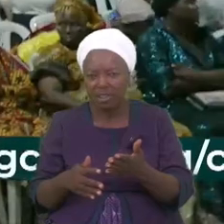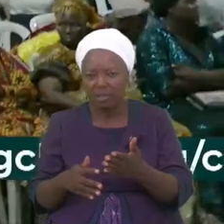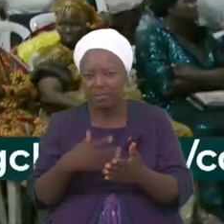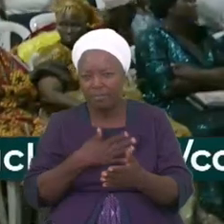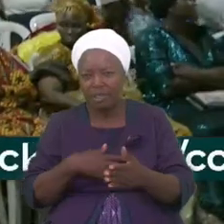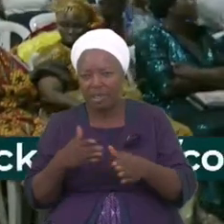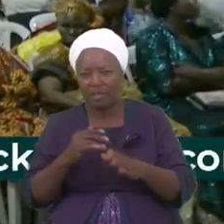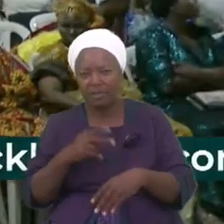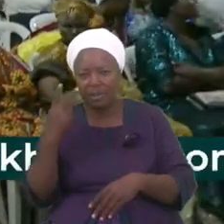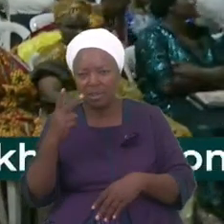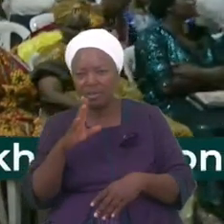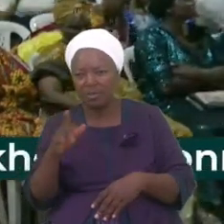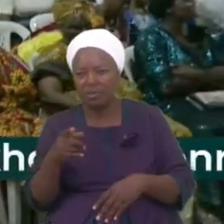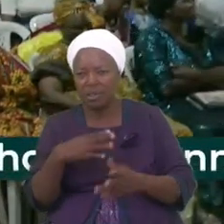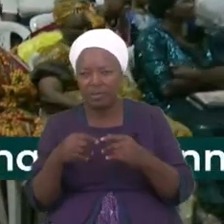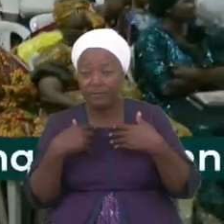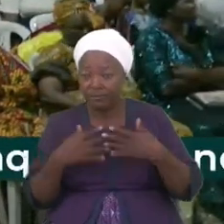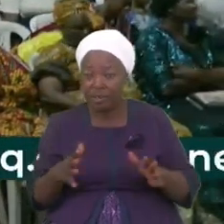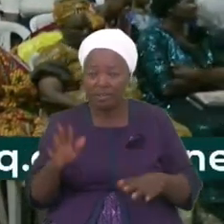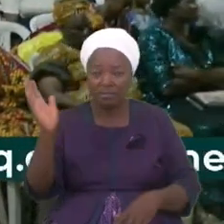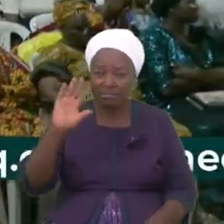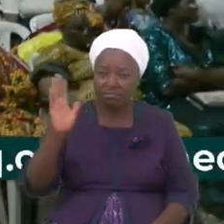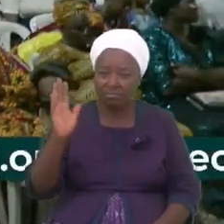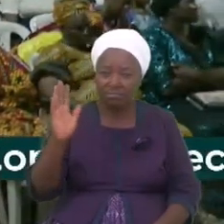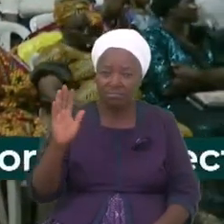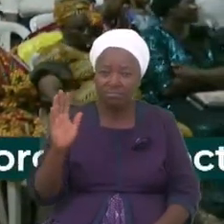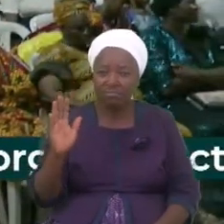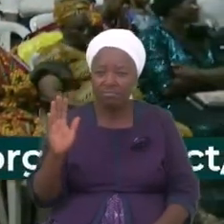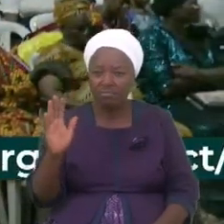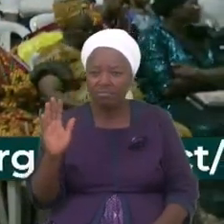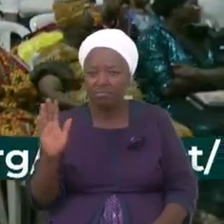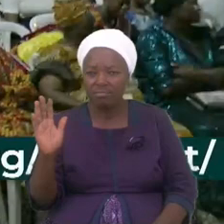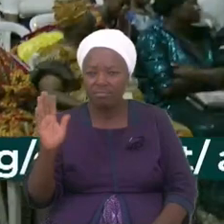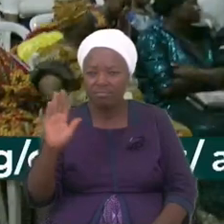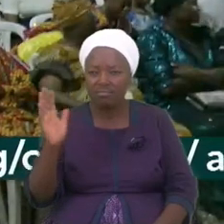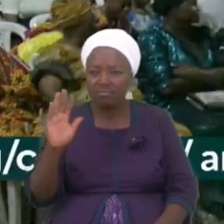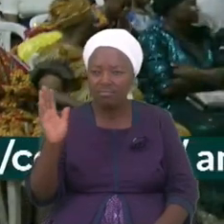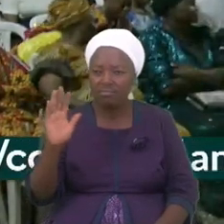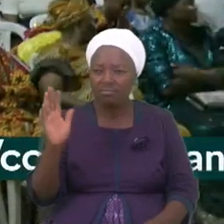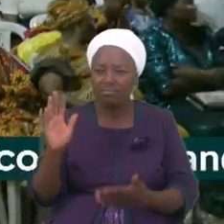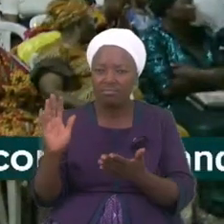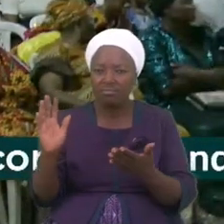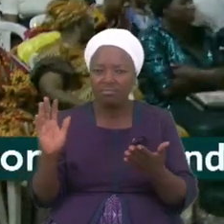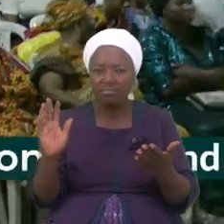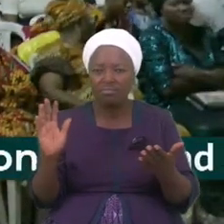taking the names of the people and we are true, can you wave at me?